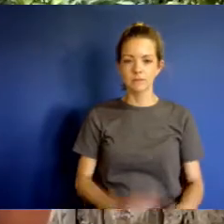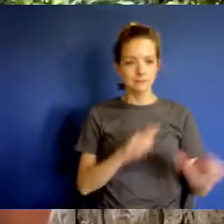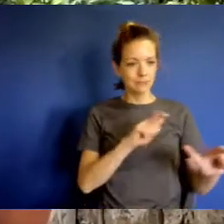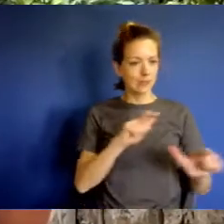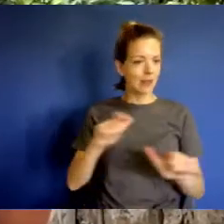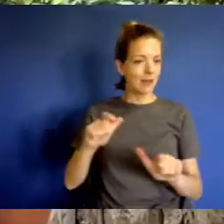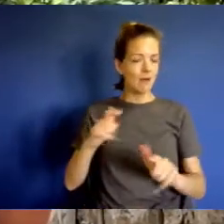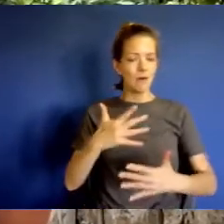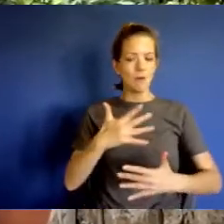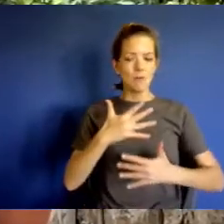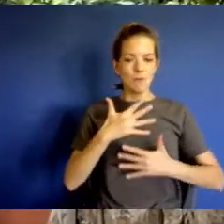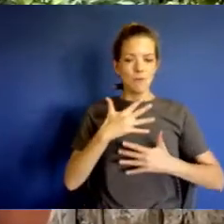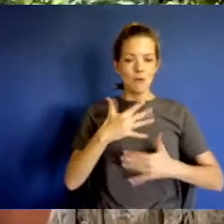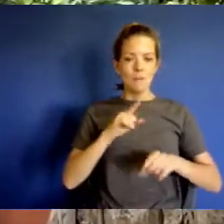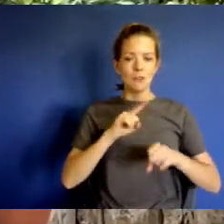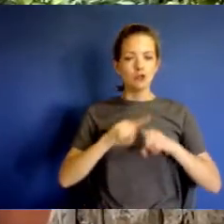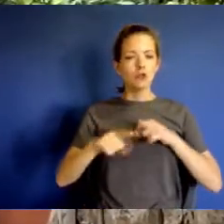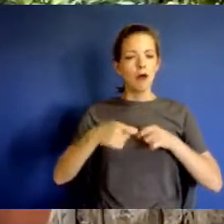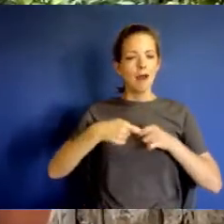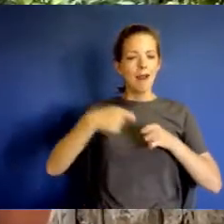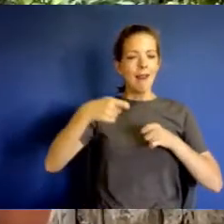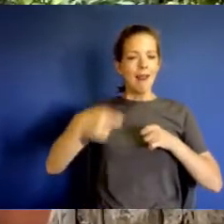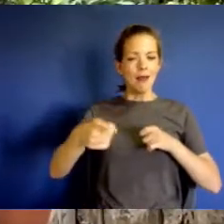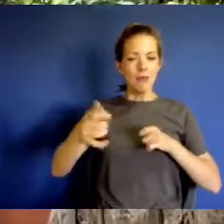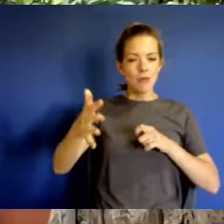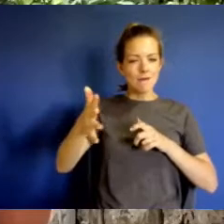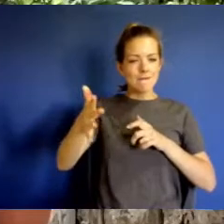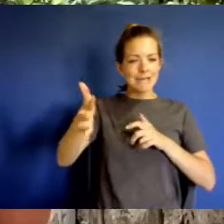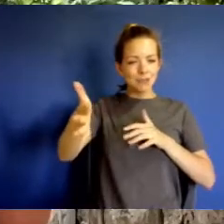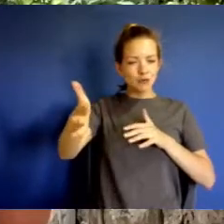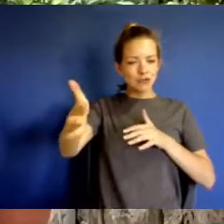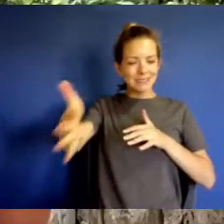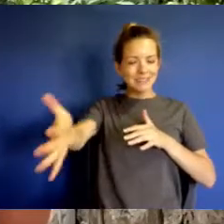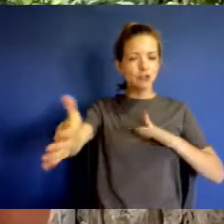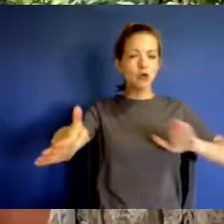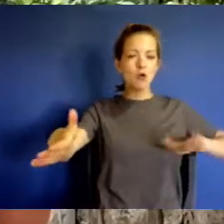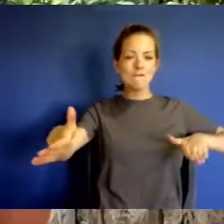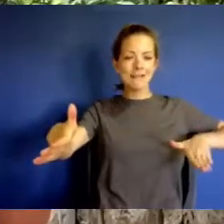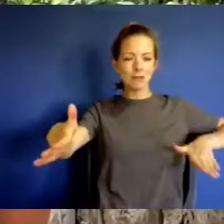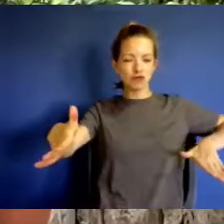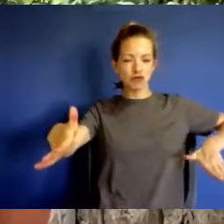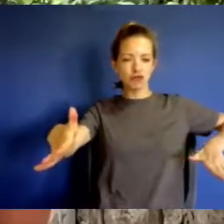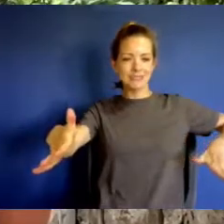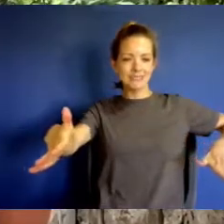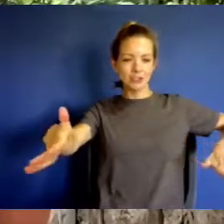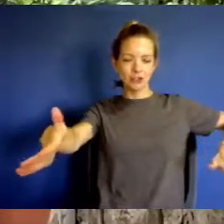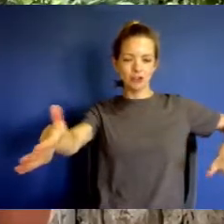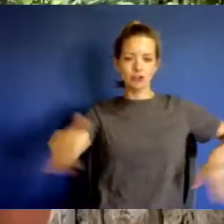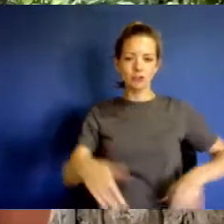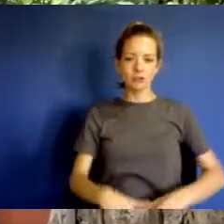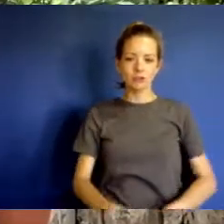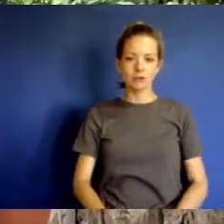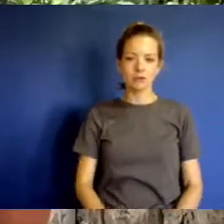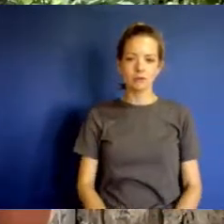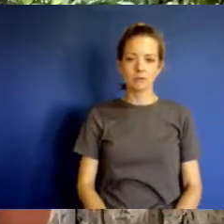Just keep breathing, but keep lengthening, so the fingertips reaching away, the toes reaching away.